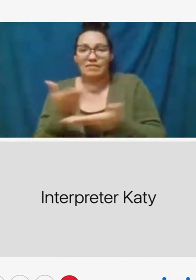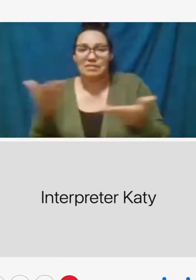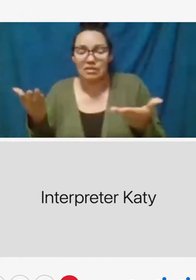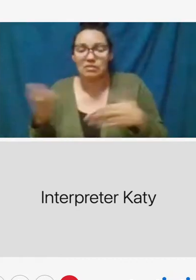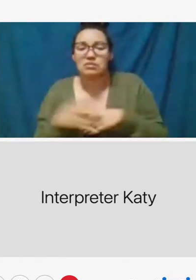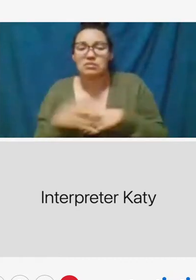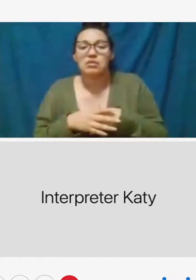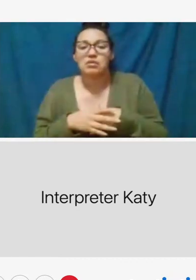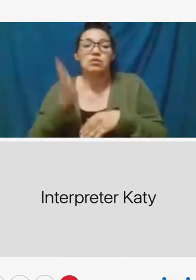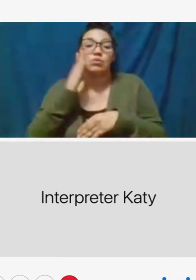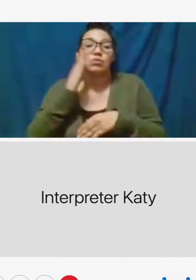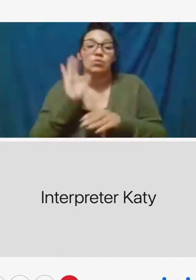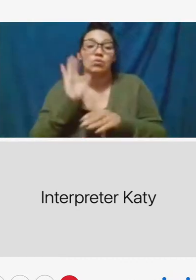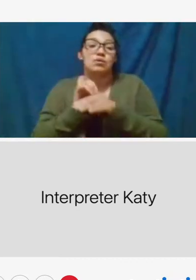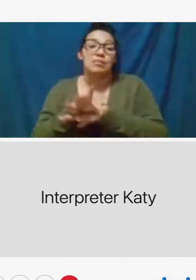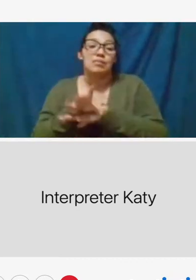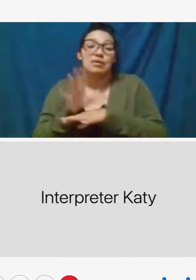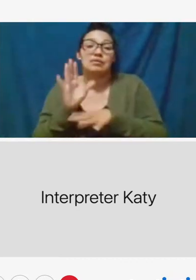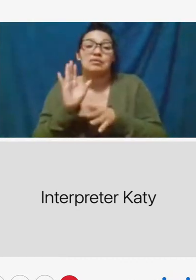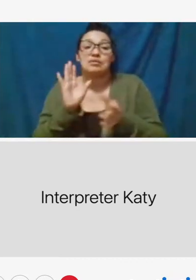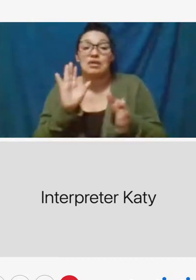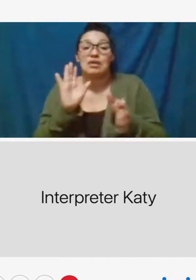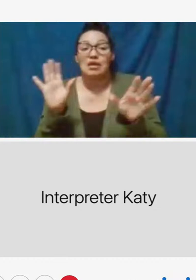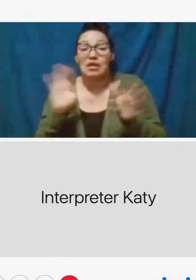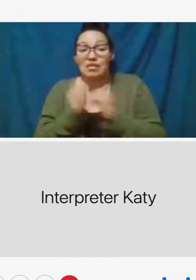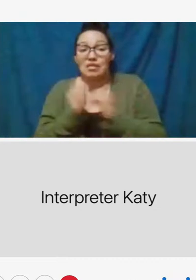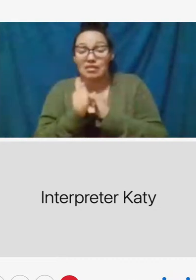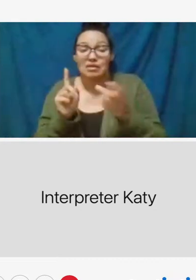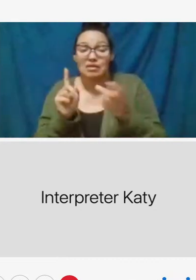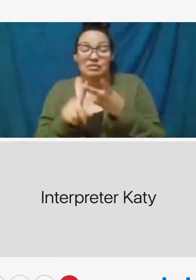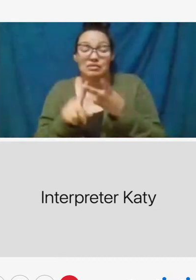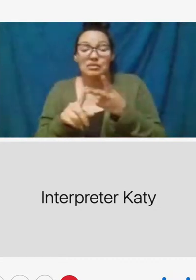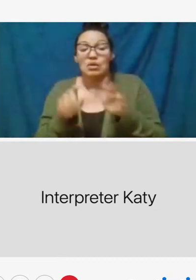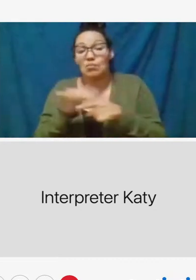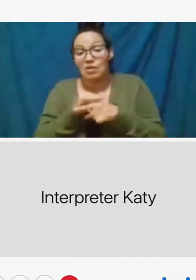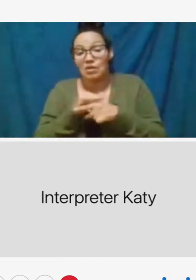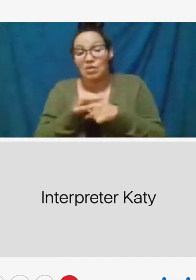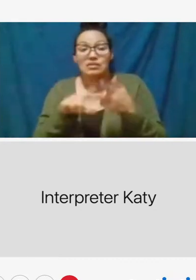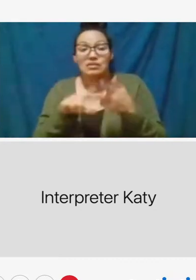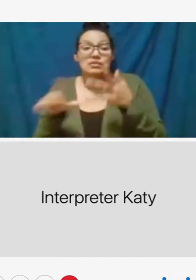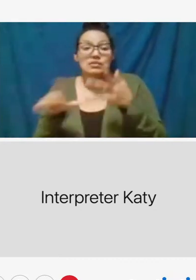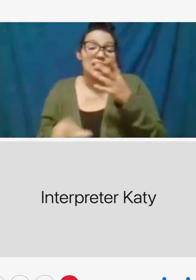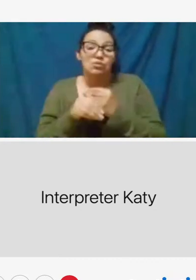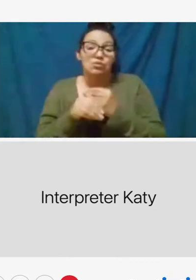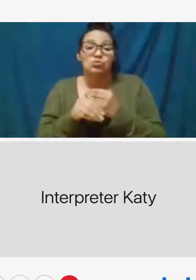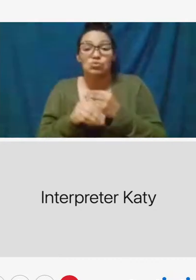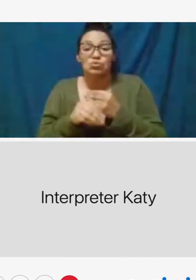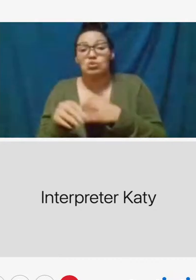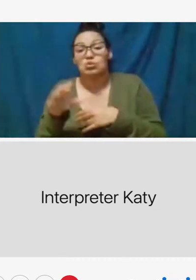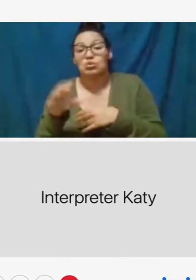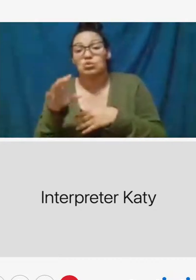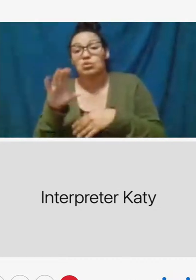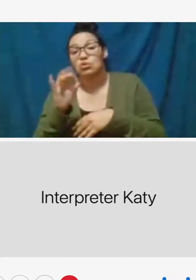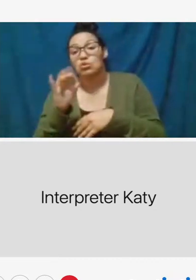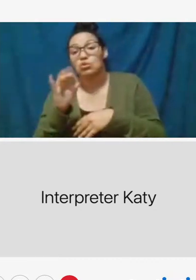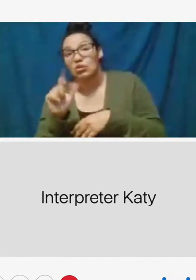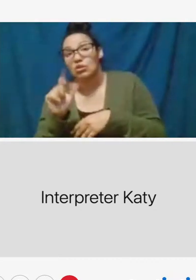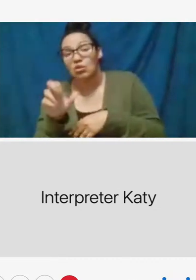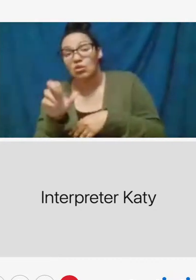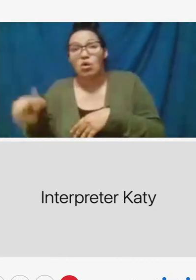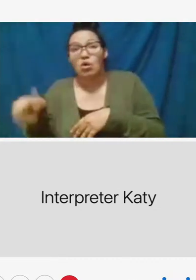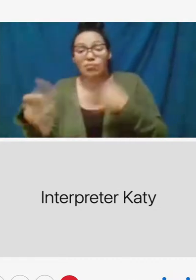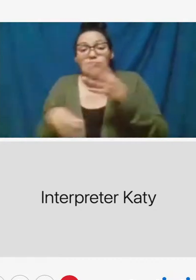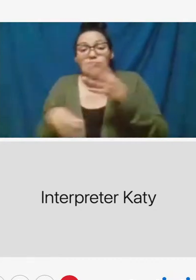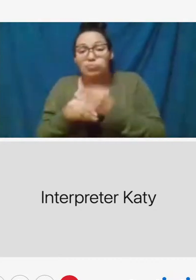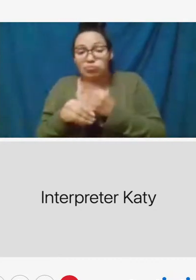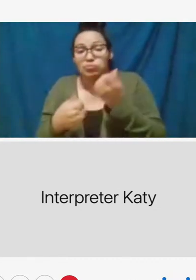intramurals practices extracurricular activities co-curricular things like that um there'll be potential impact